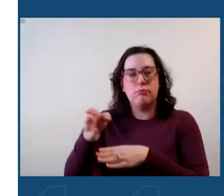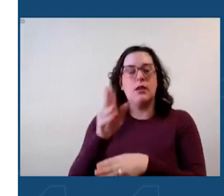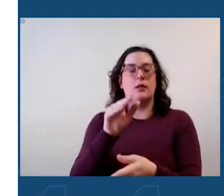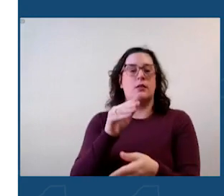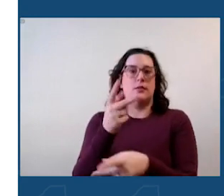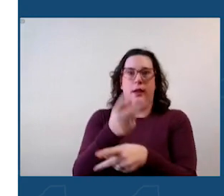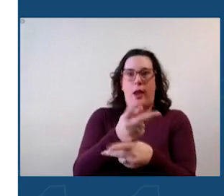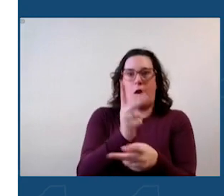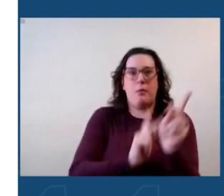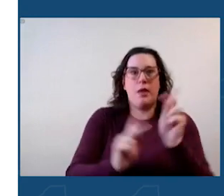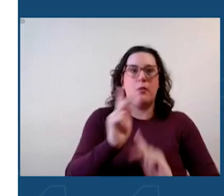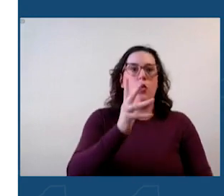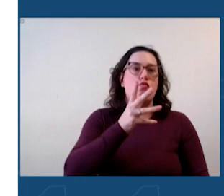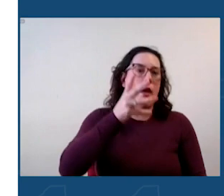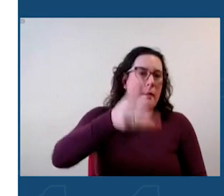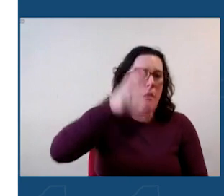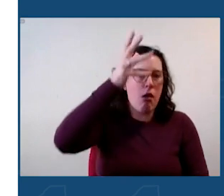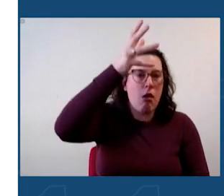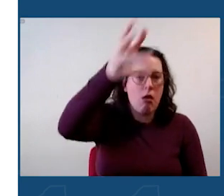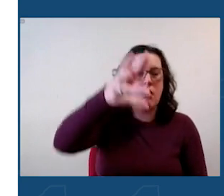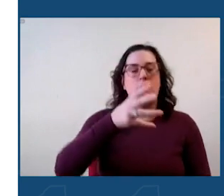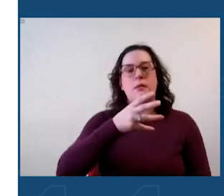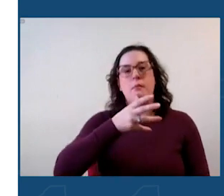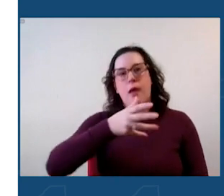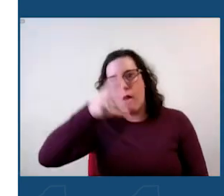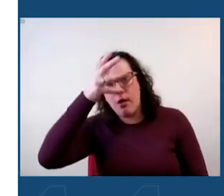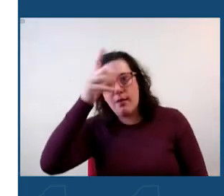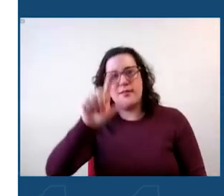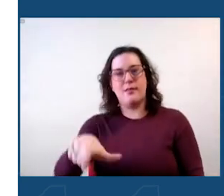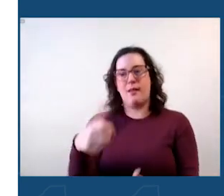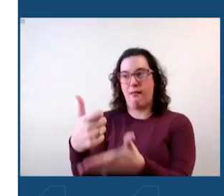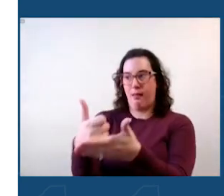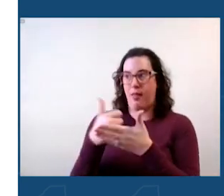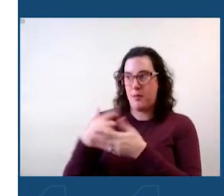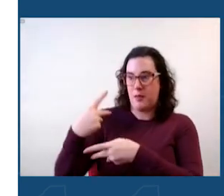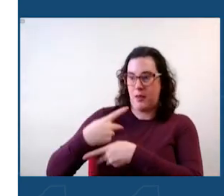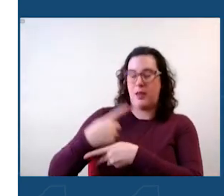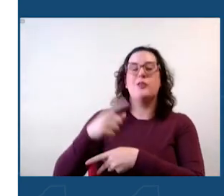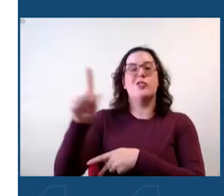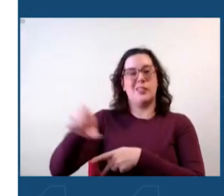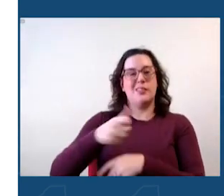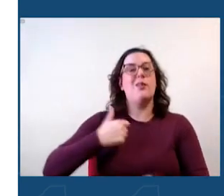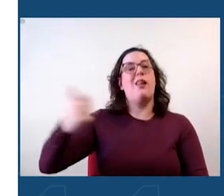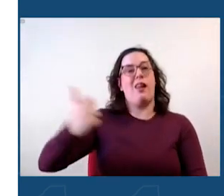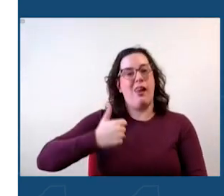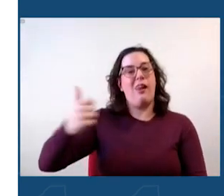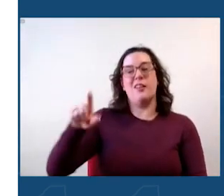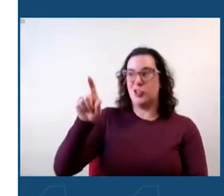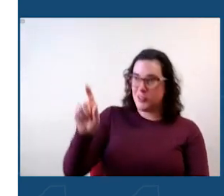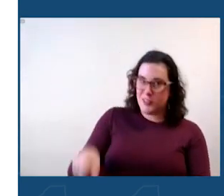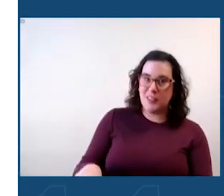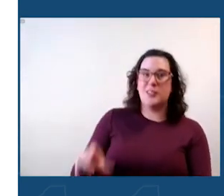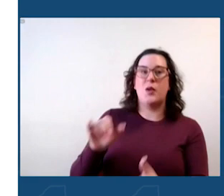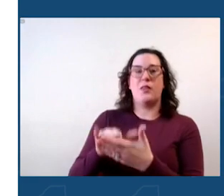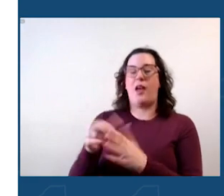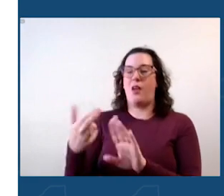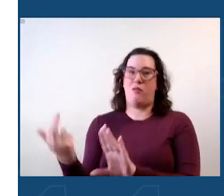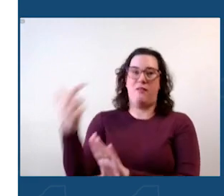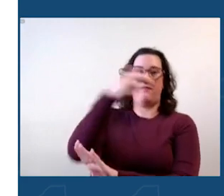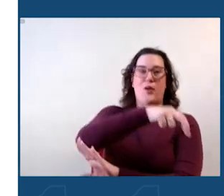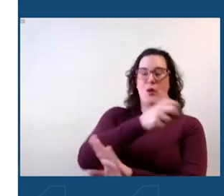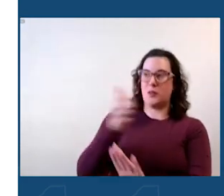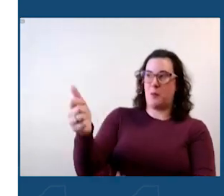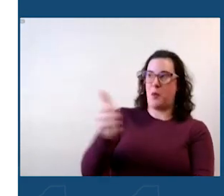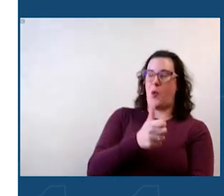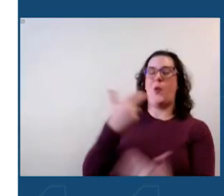our grandparents, our parents, when they need it most. She needs to get back and forth. So the reverse commute to her is so